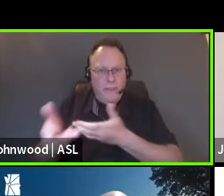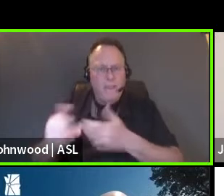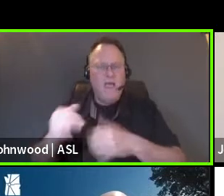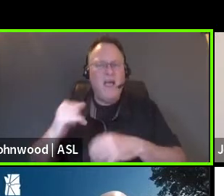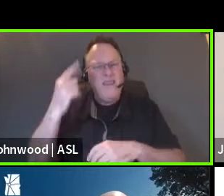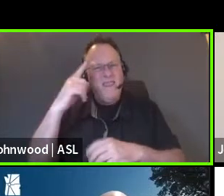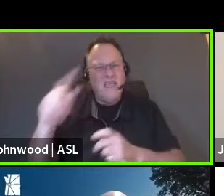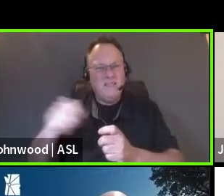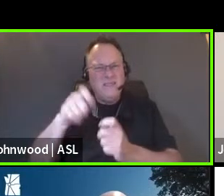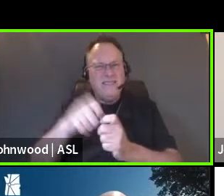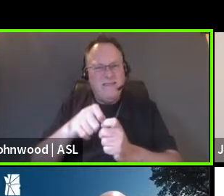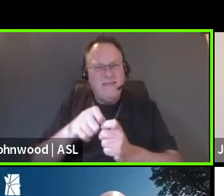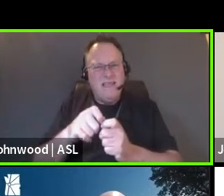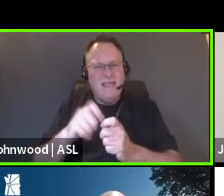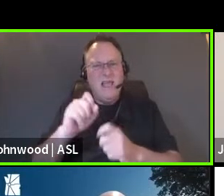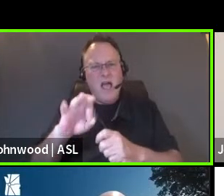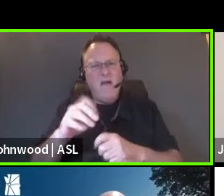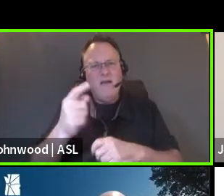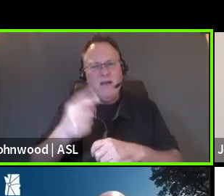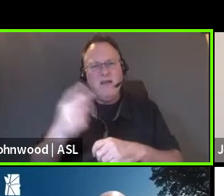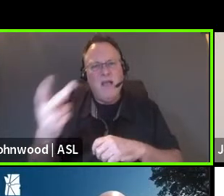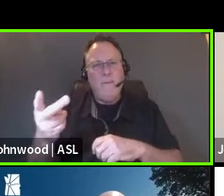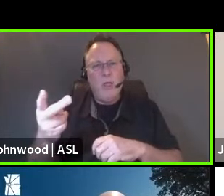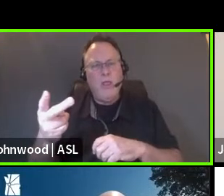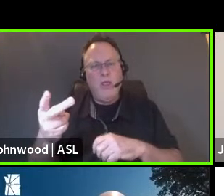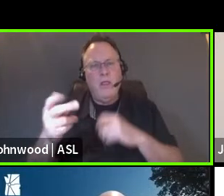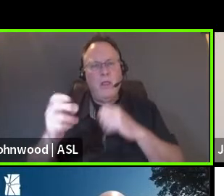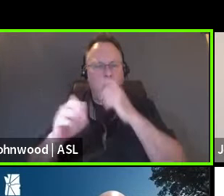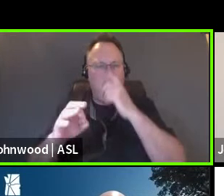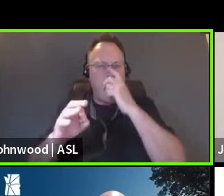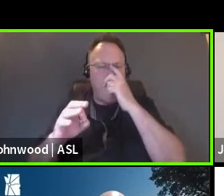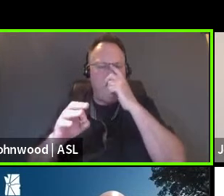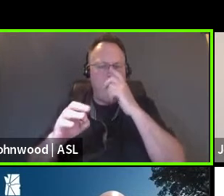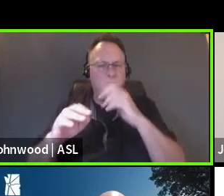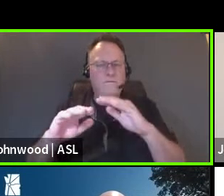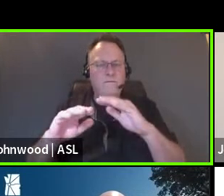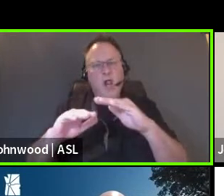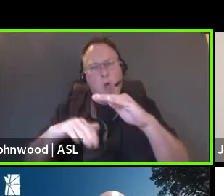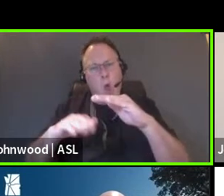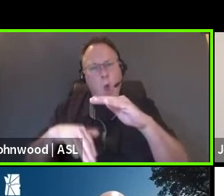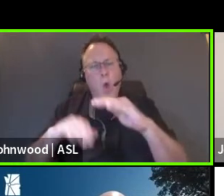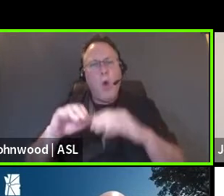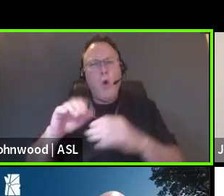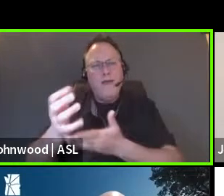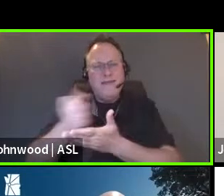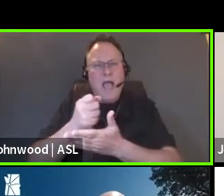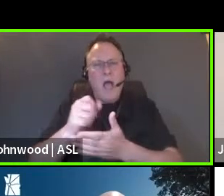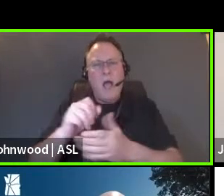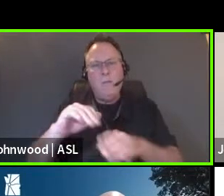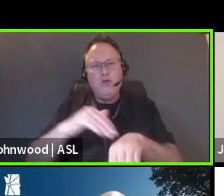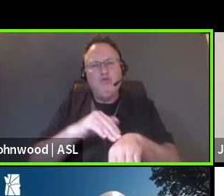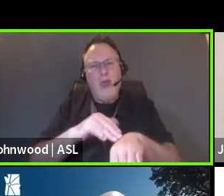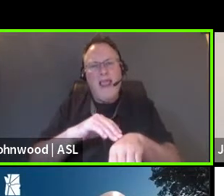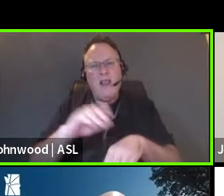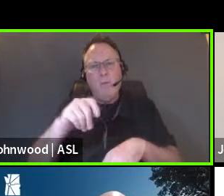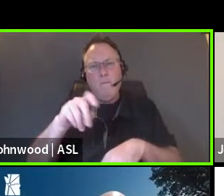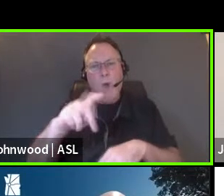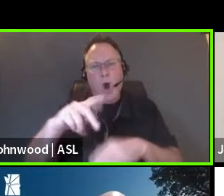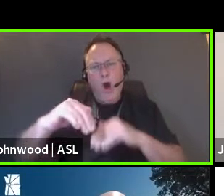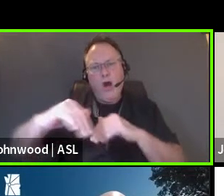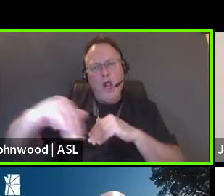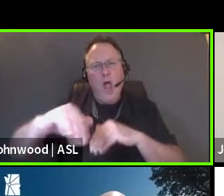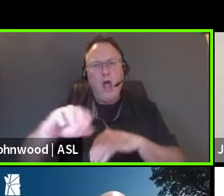specifically of a couple of low-income trailer parks along Martin Luther